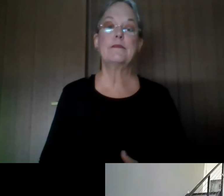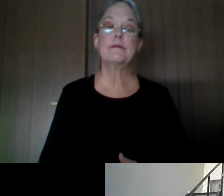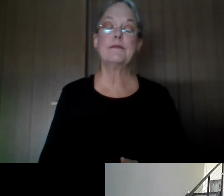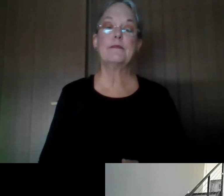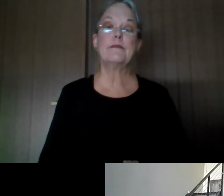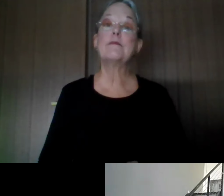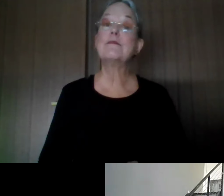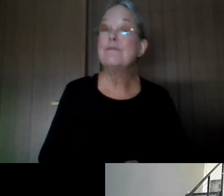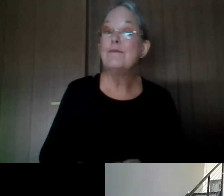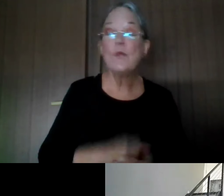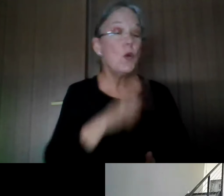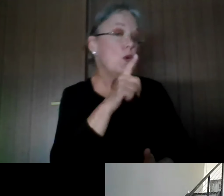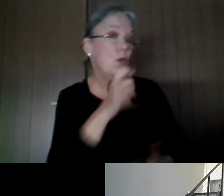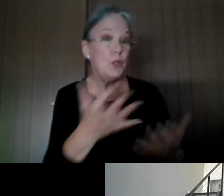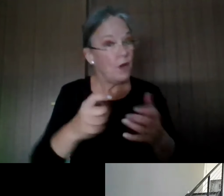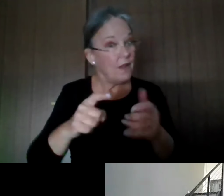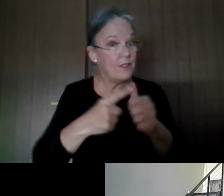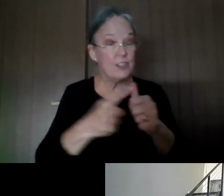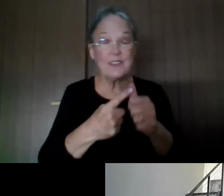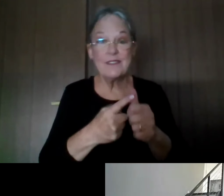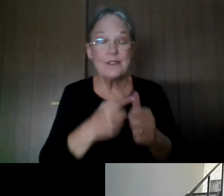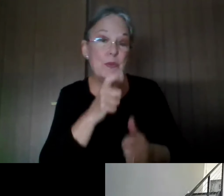Who do you want to start with?